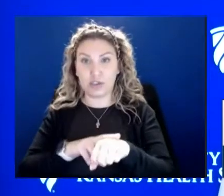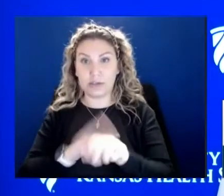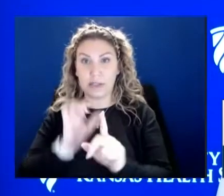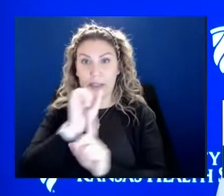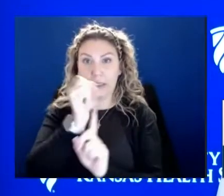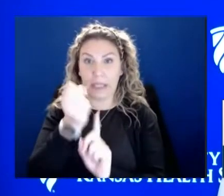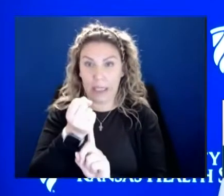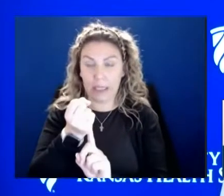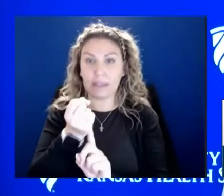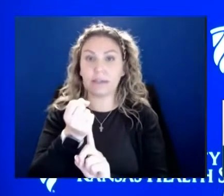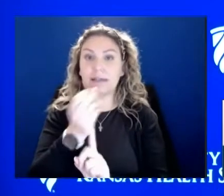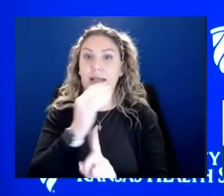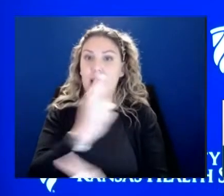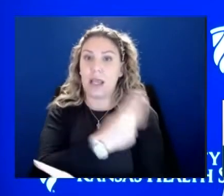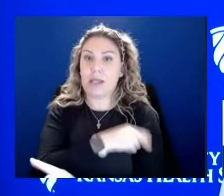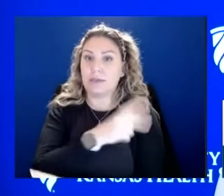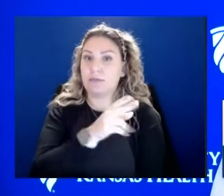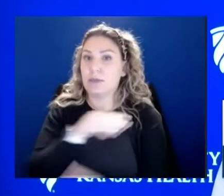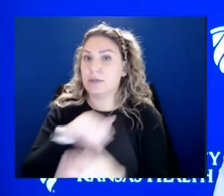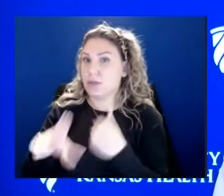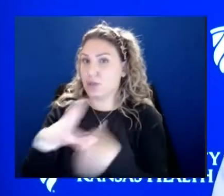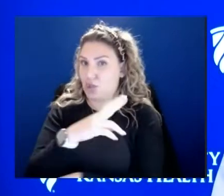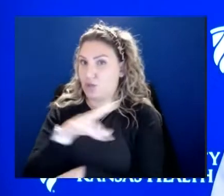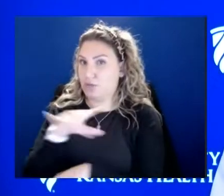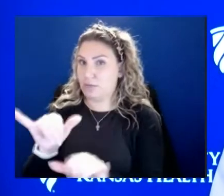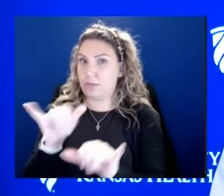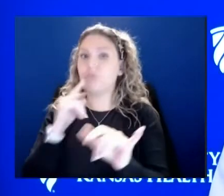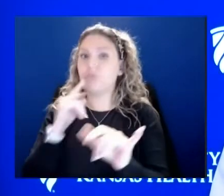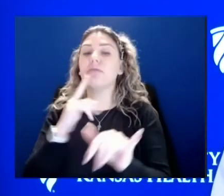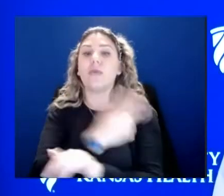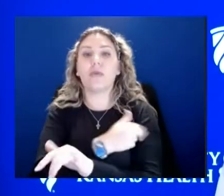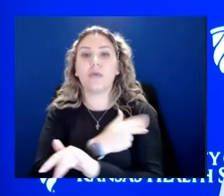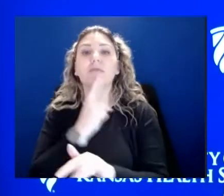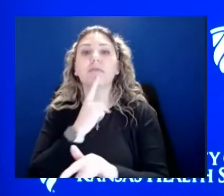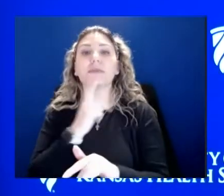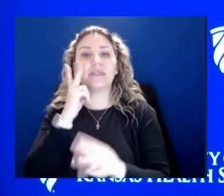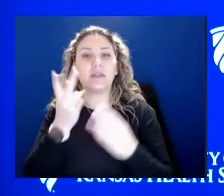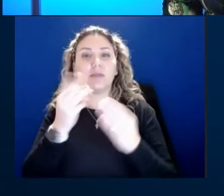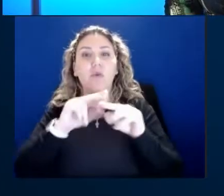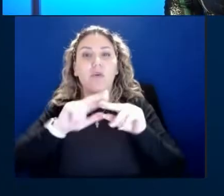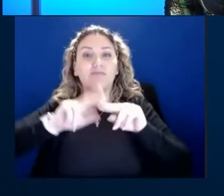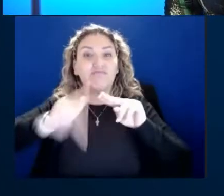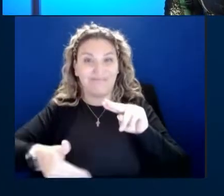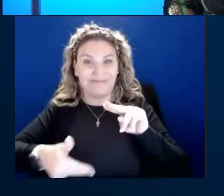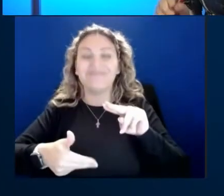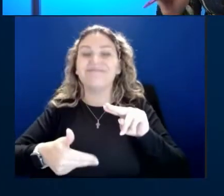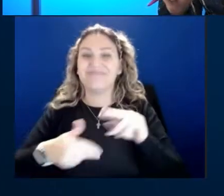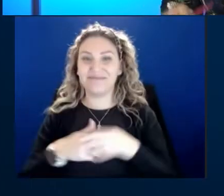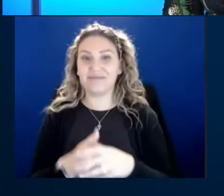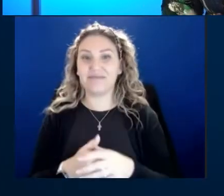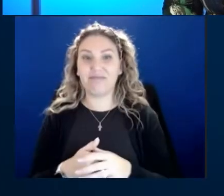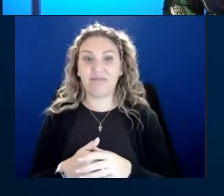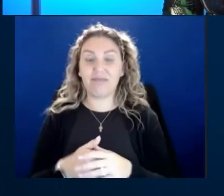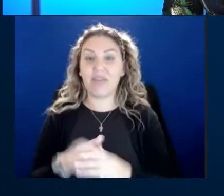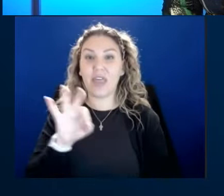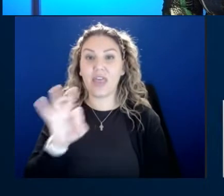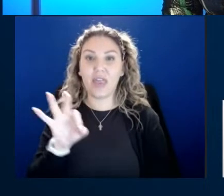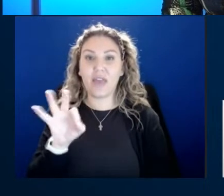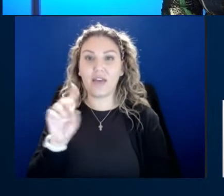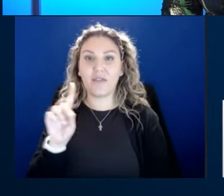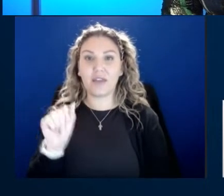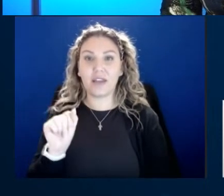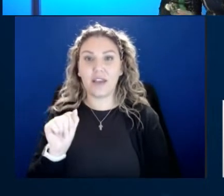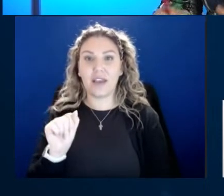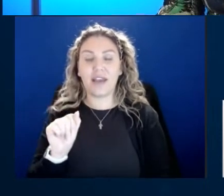as hospitalizations have started to see more of a decreasing trend. Okay, the FDA says take 3 home